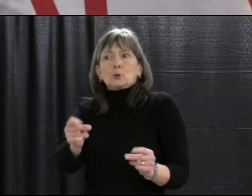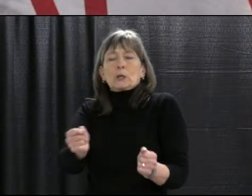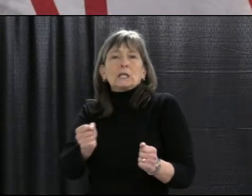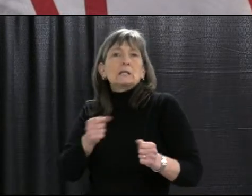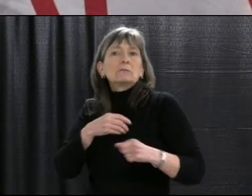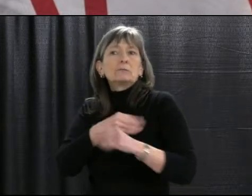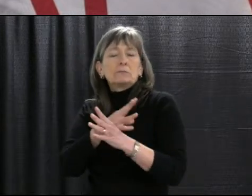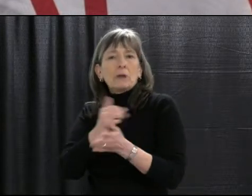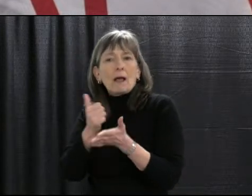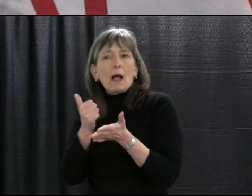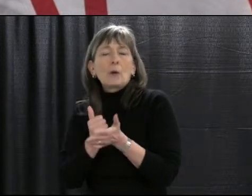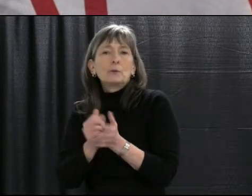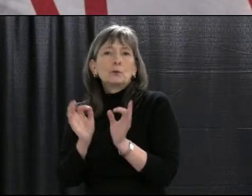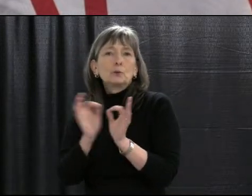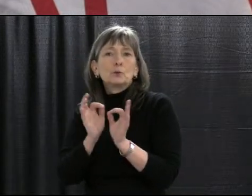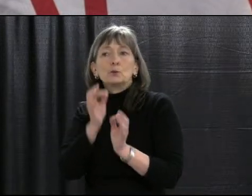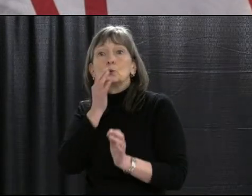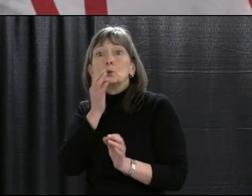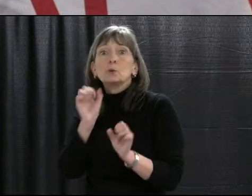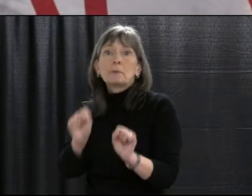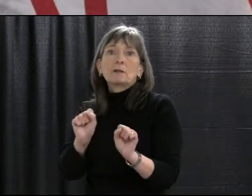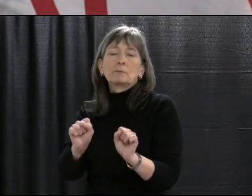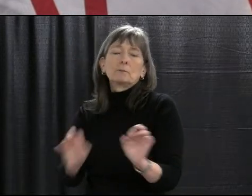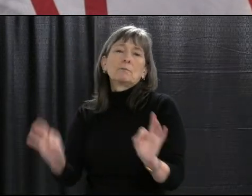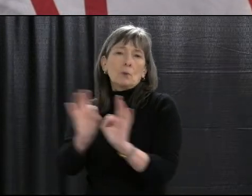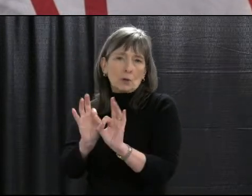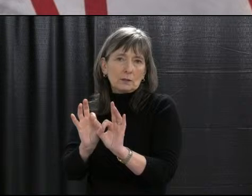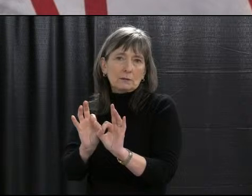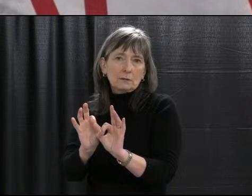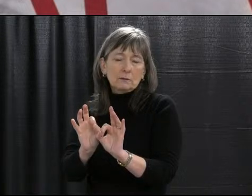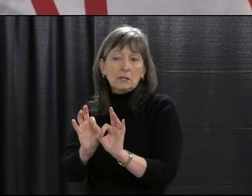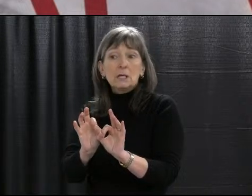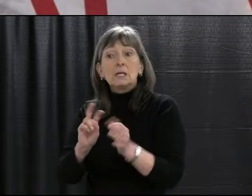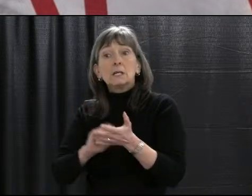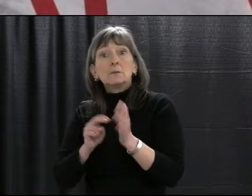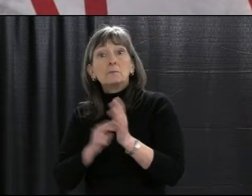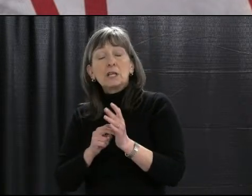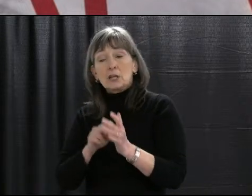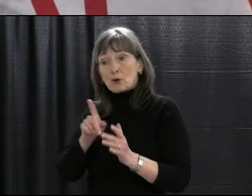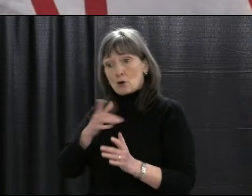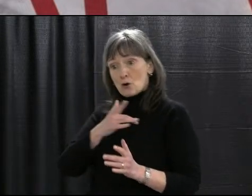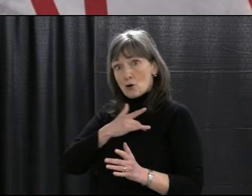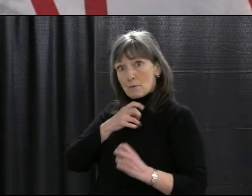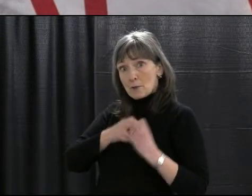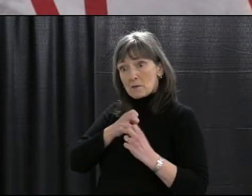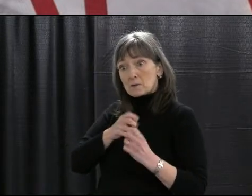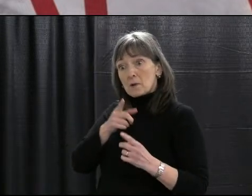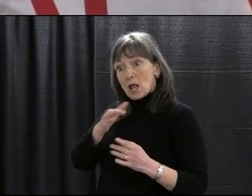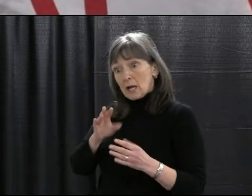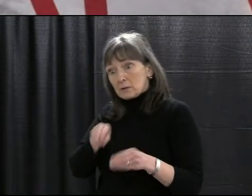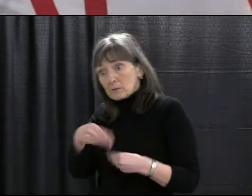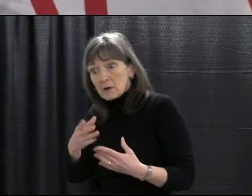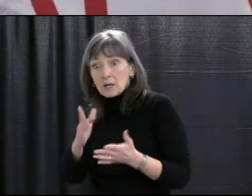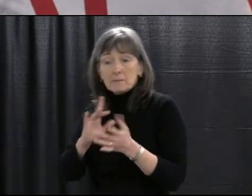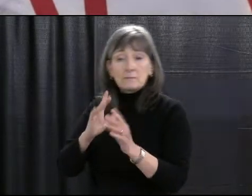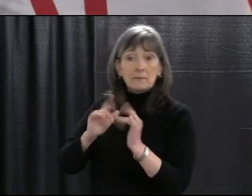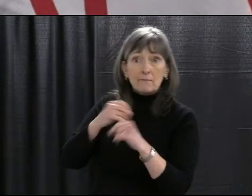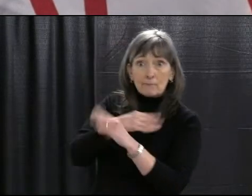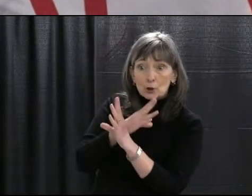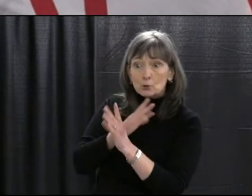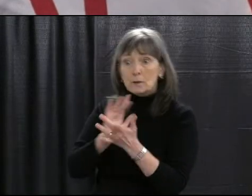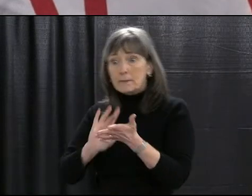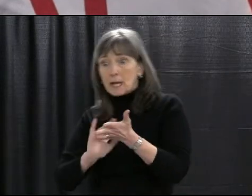in virtual heart failure management can become stable on their medications in only 9 weeks through